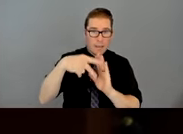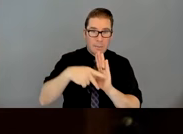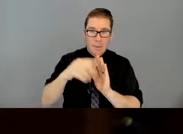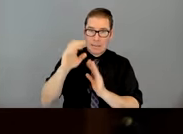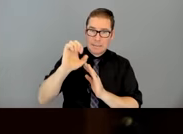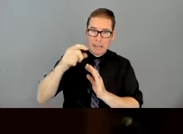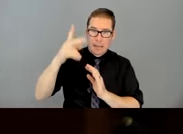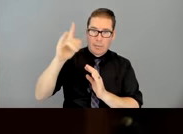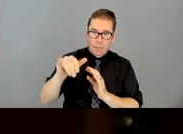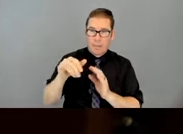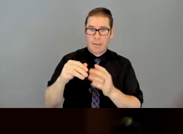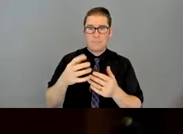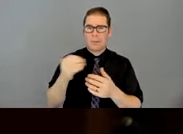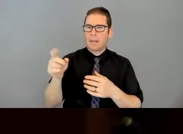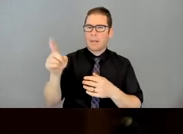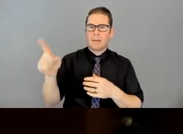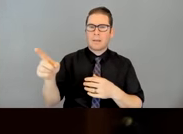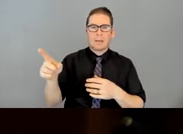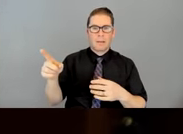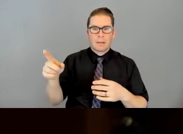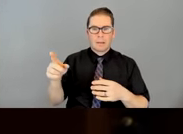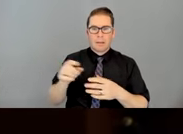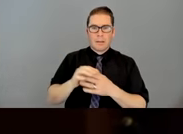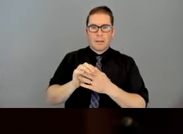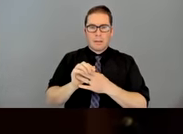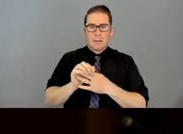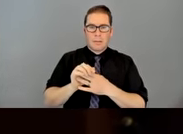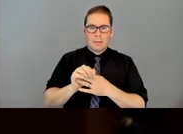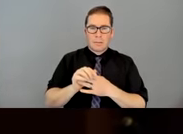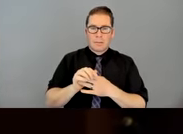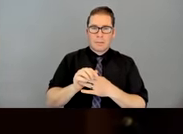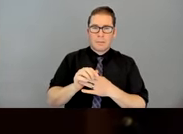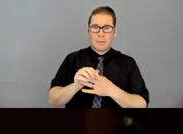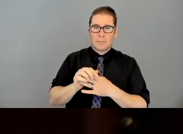comment about equity-minded policies. We're going to be talking about that on the next slide.